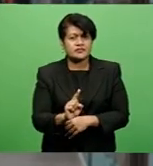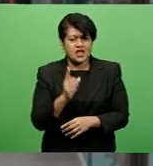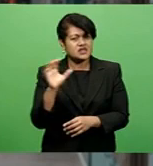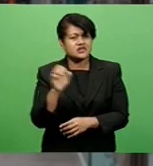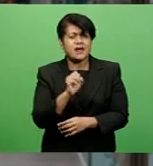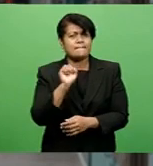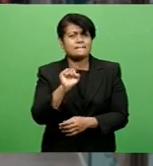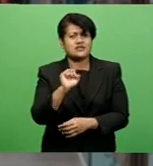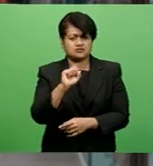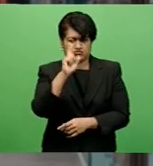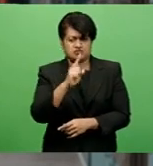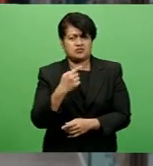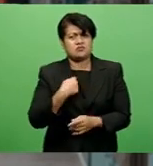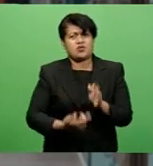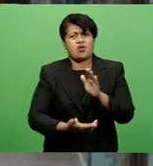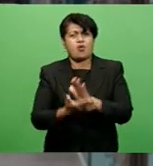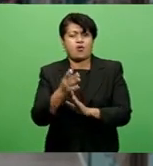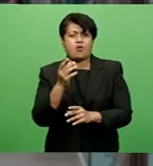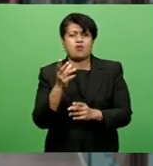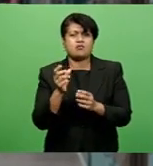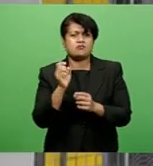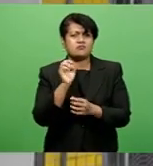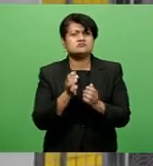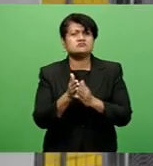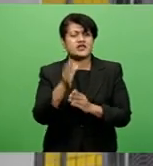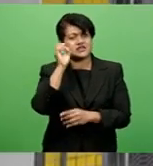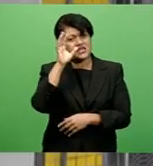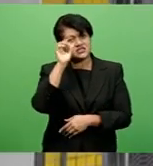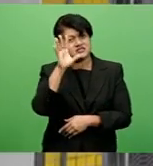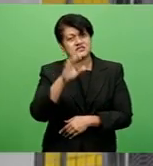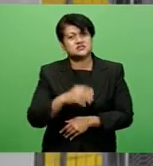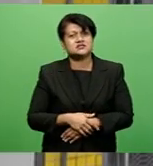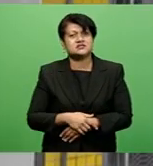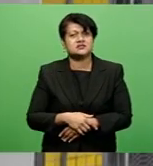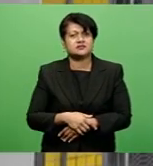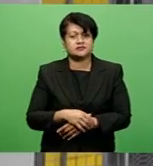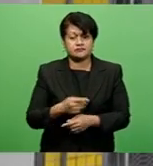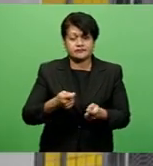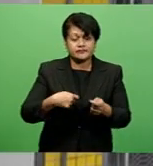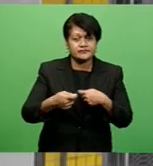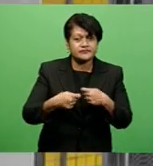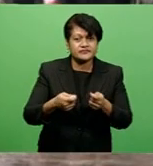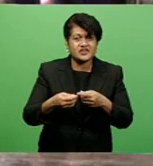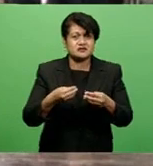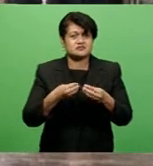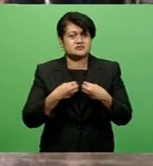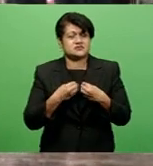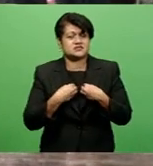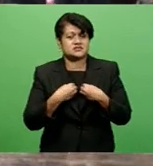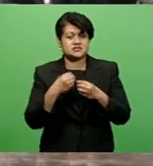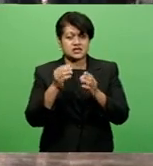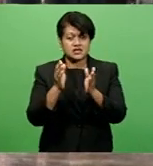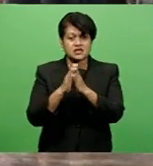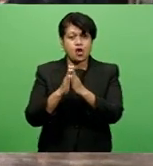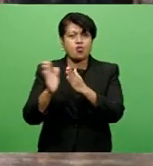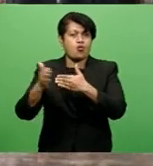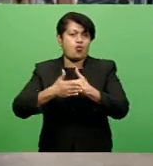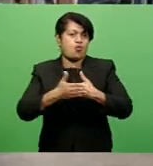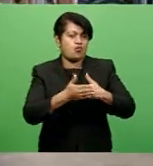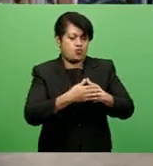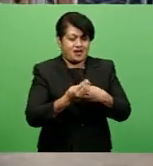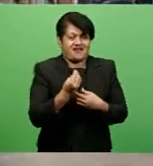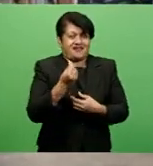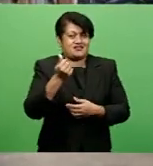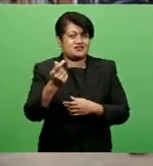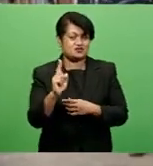to go by taxi because no bus services today and tomorrow. Market vendors and businesses in town also closed up early today due